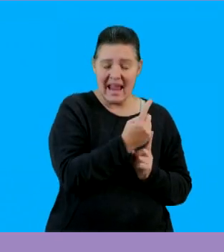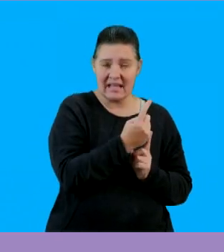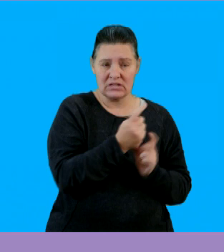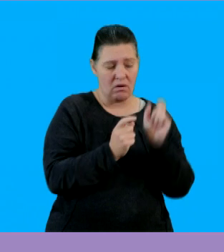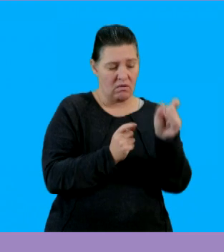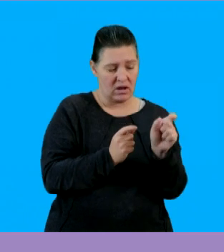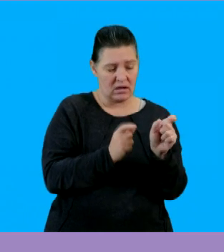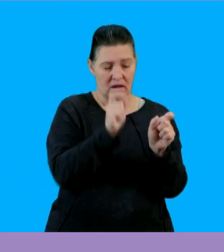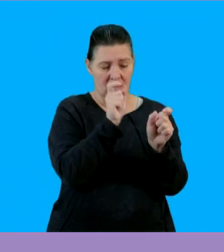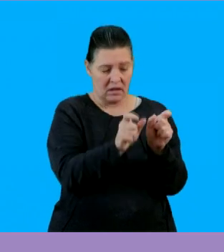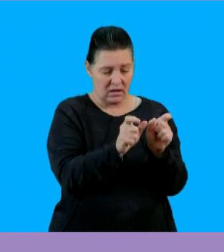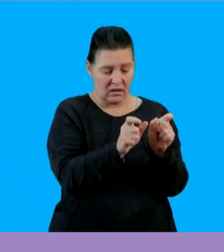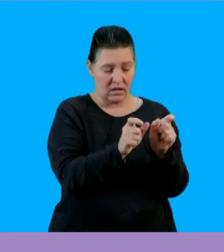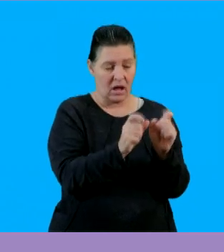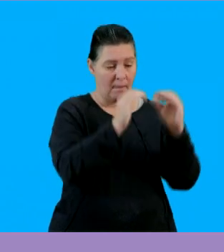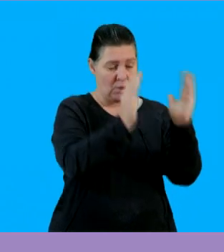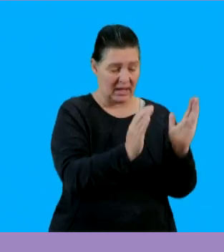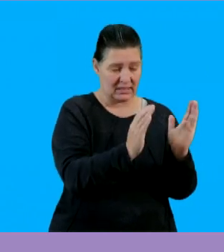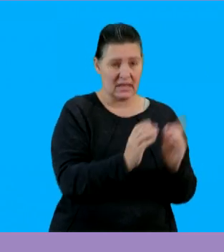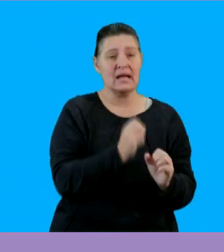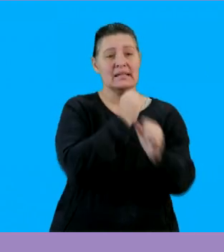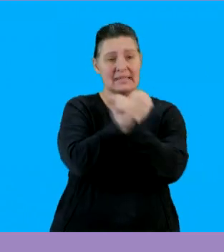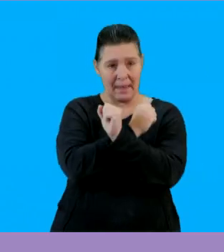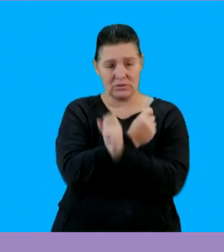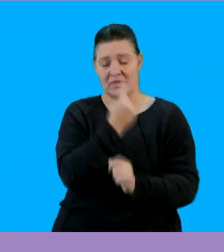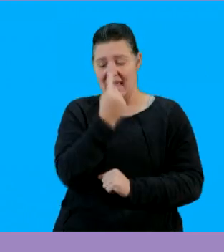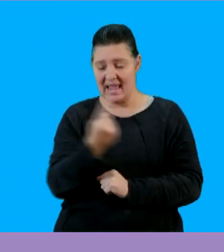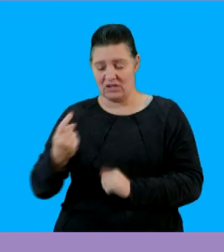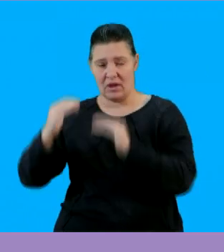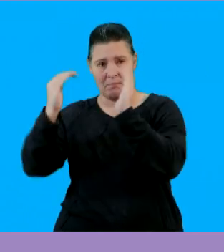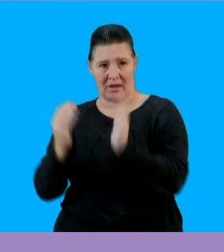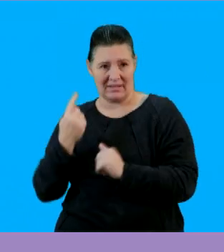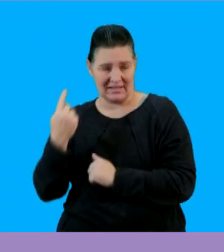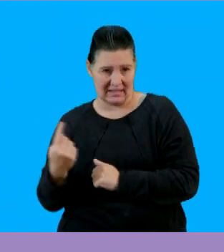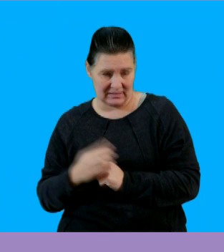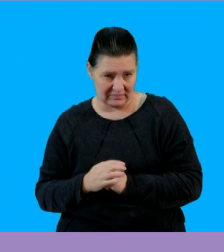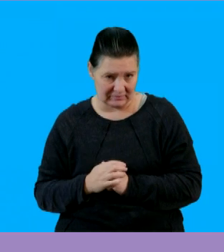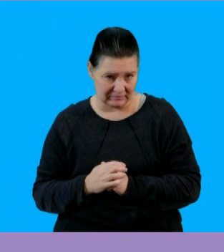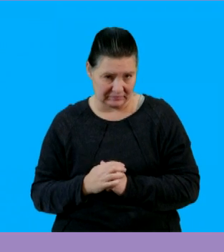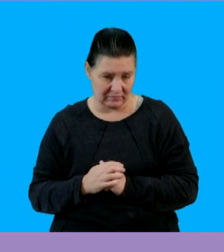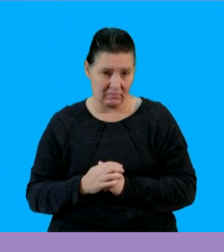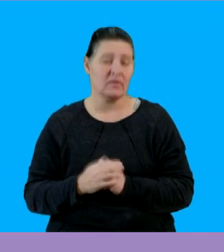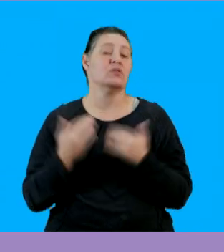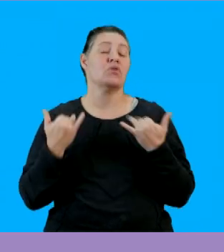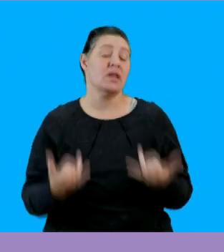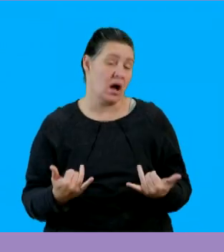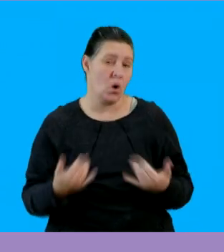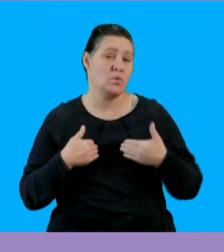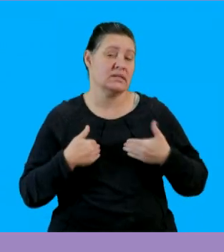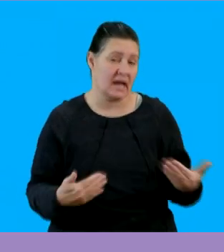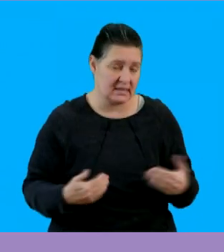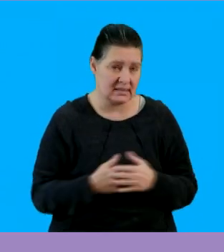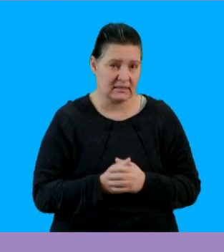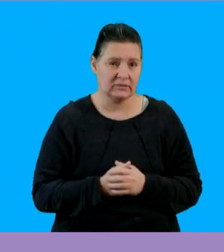each term in one binomial multiplies with each term in the second binomial. We are going to